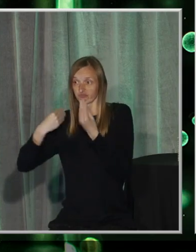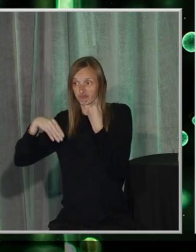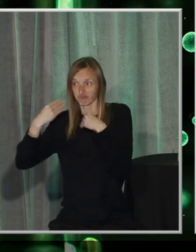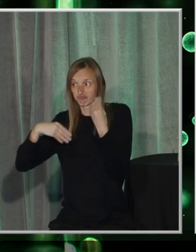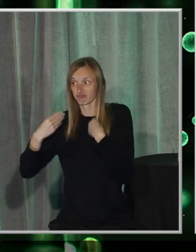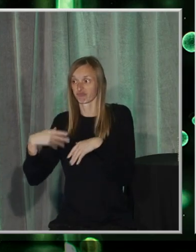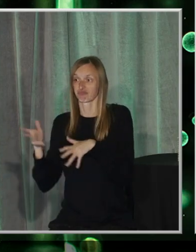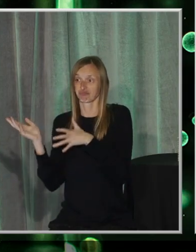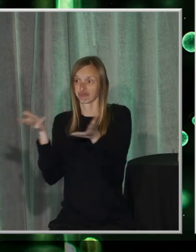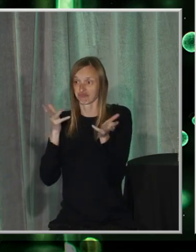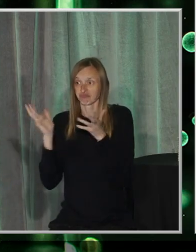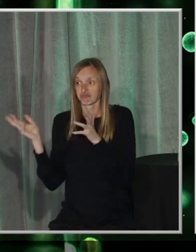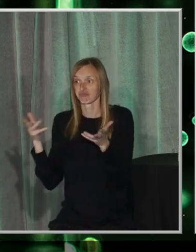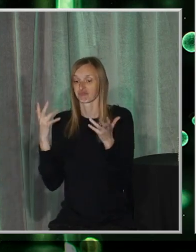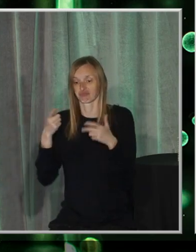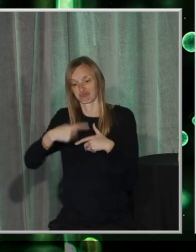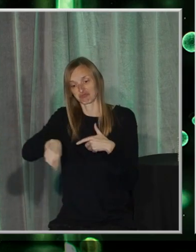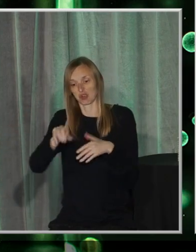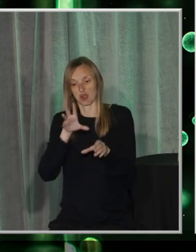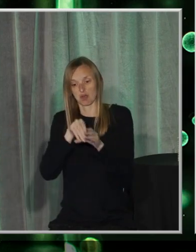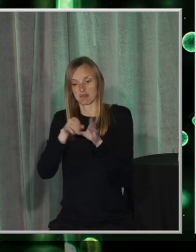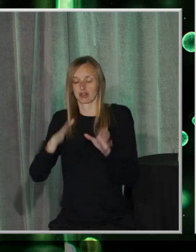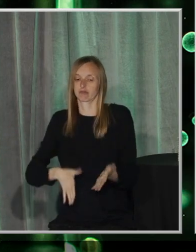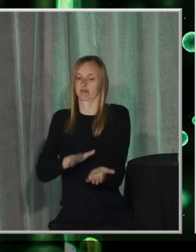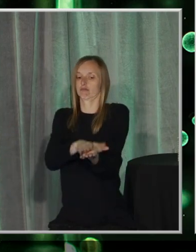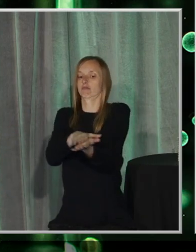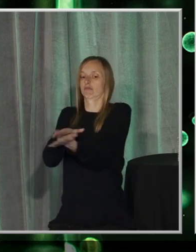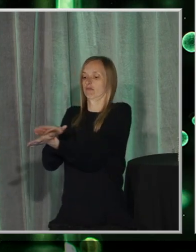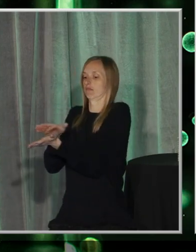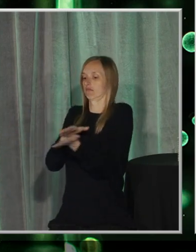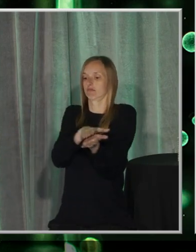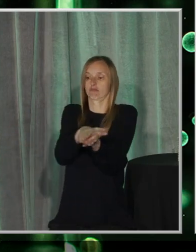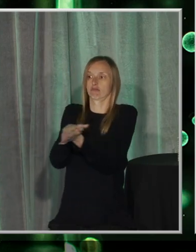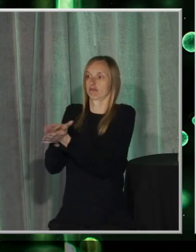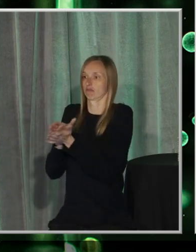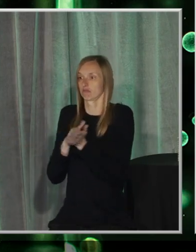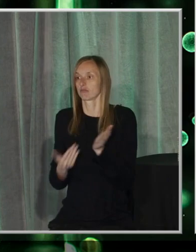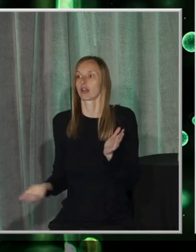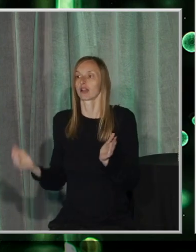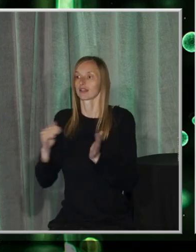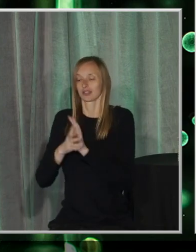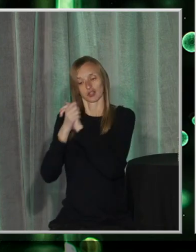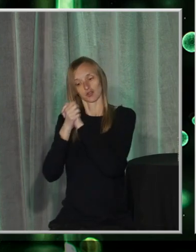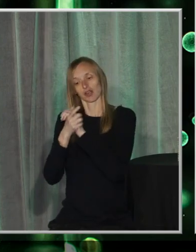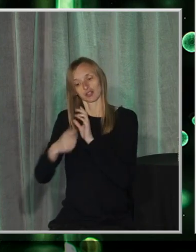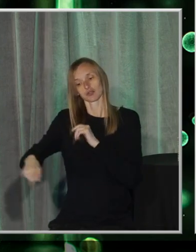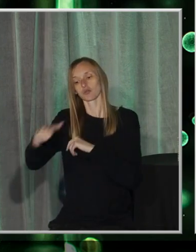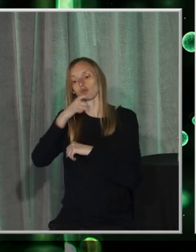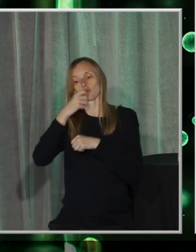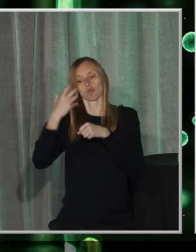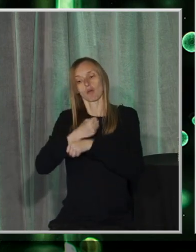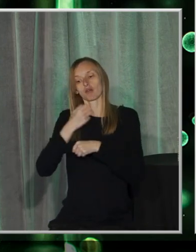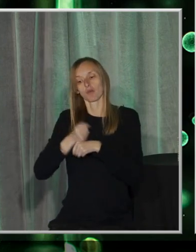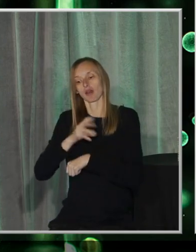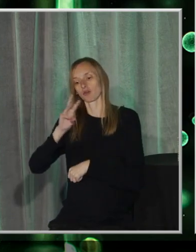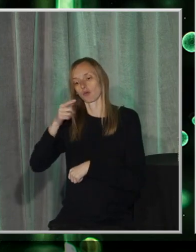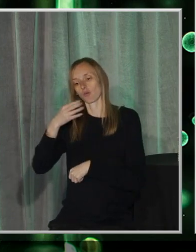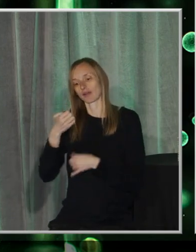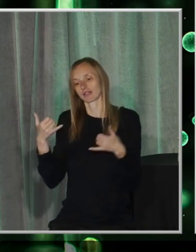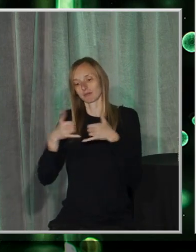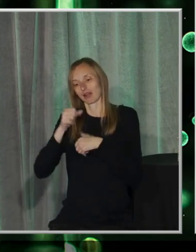refreshments, network, and celebrate all of our awesome participants. Once again, congratulations to the winners of Wege